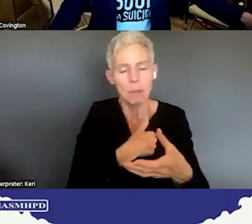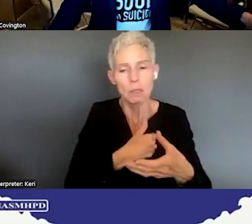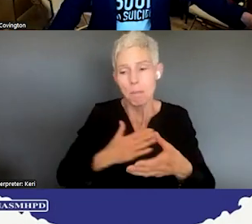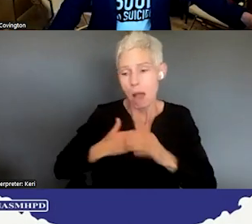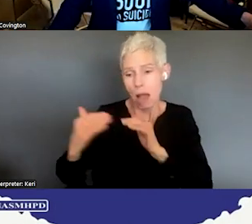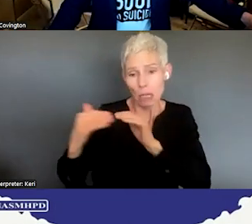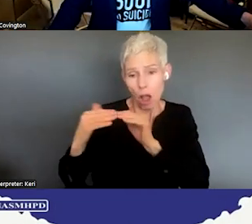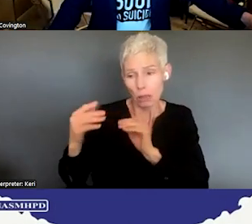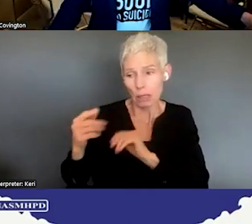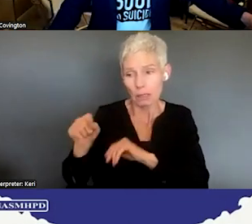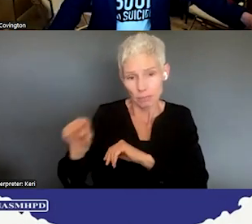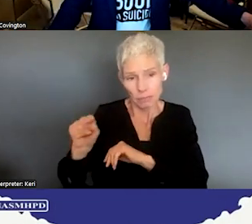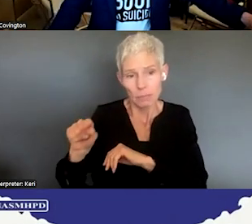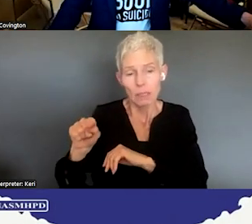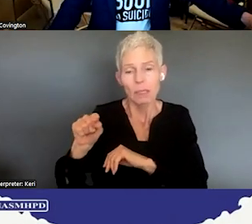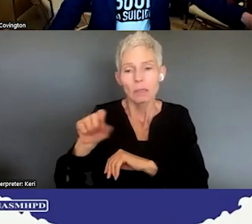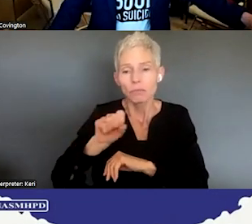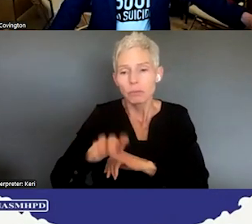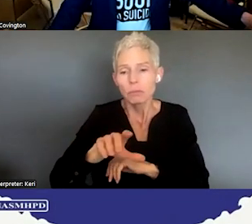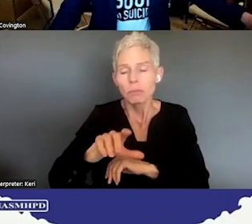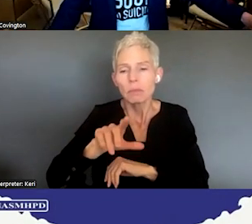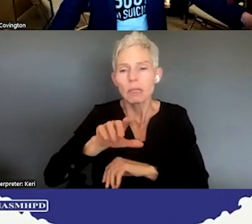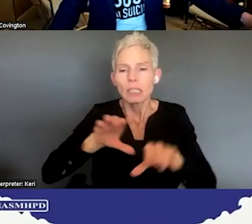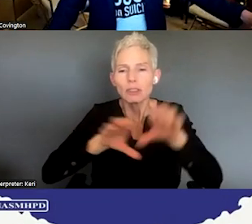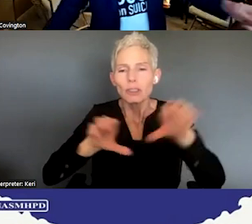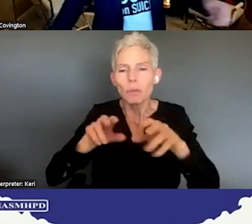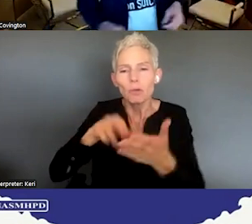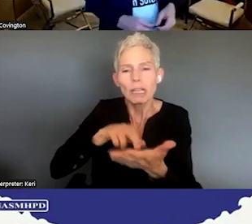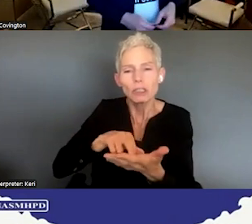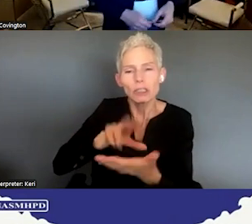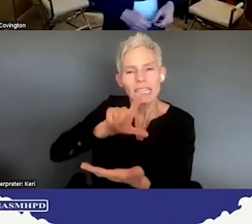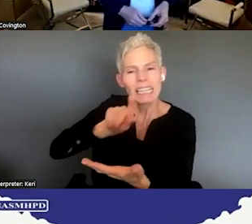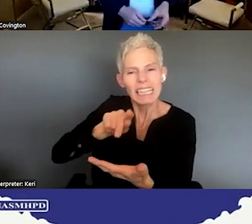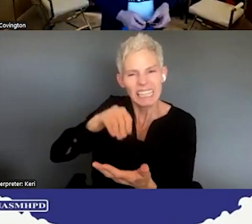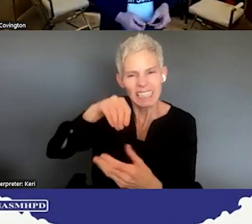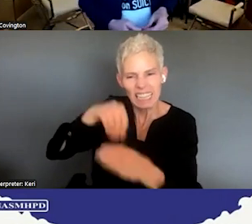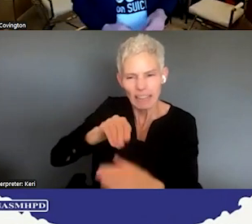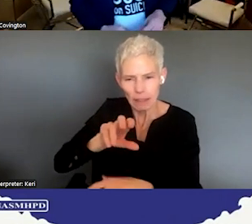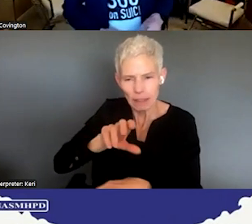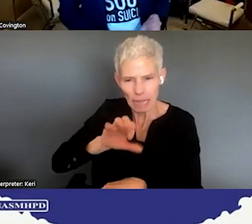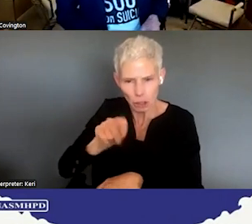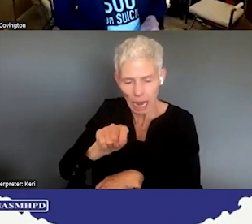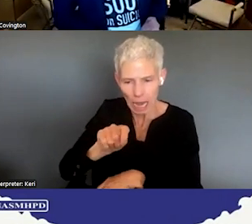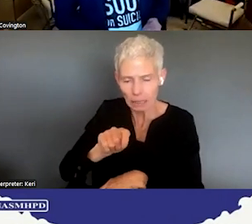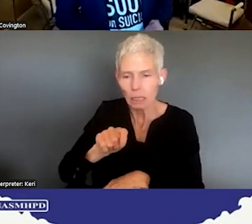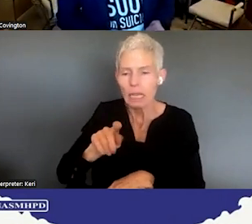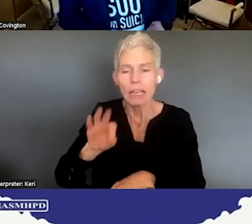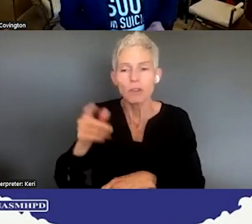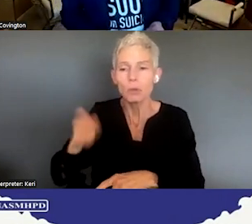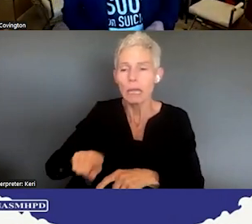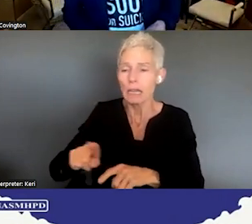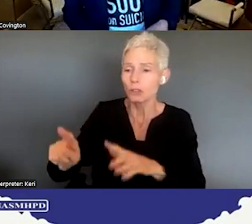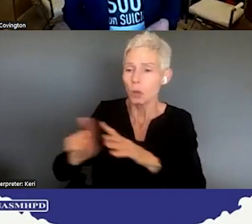has dropped the Zoom registration link into the chat. So if you can't make the webinar,